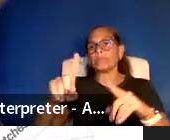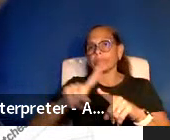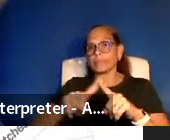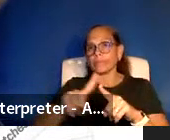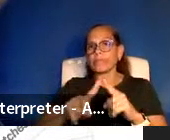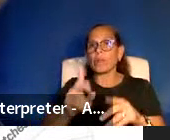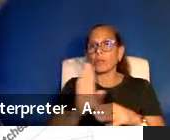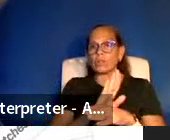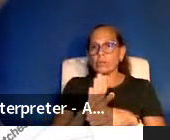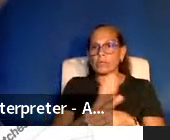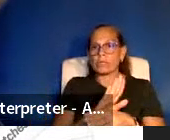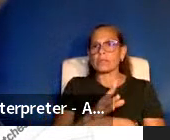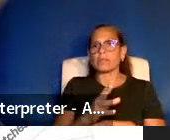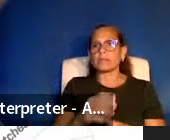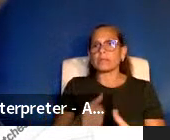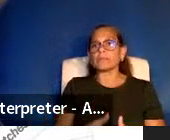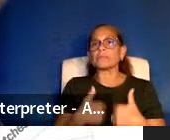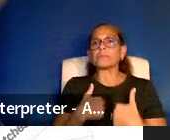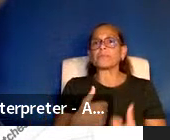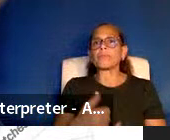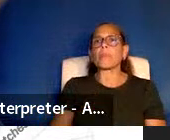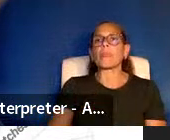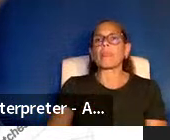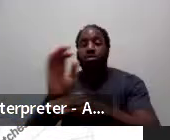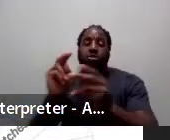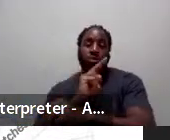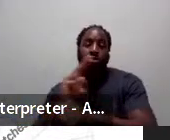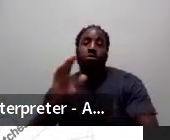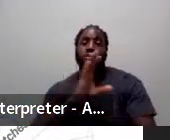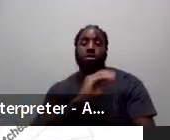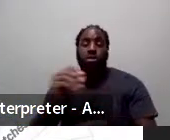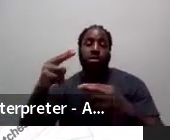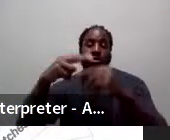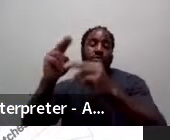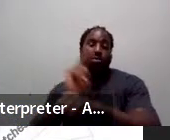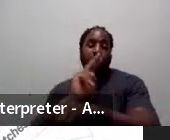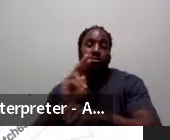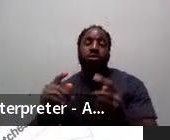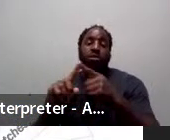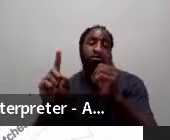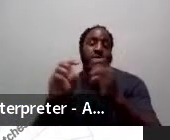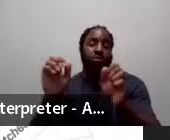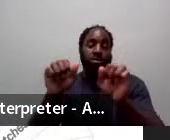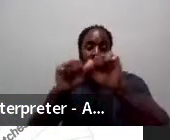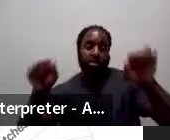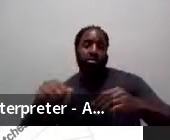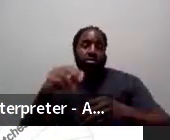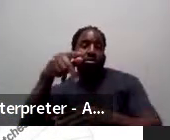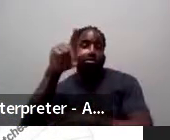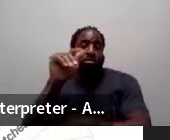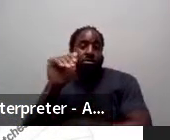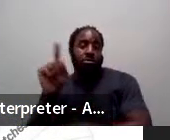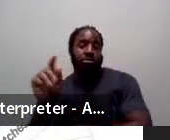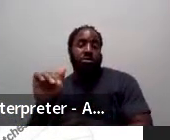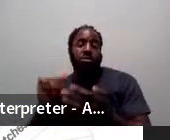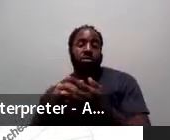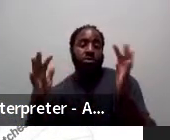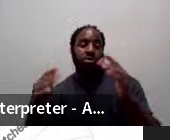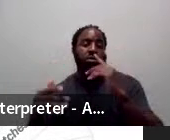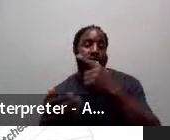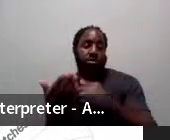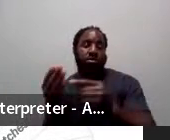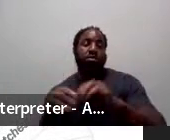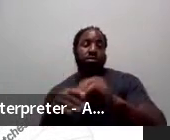uses, as well as residential and community facility uses. Different from the station plaza that we just discussed on a previous